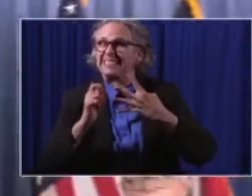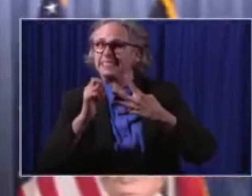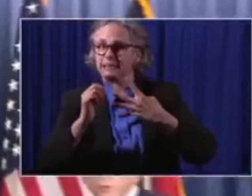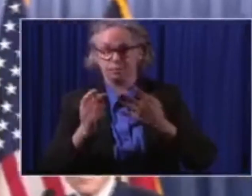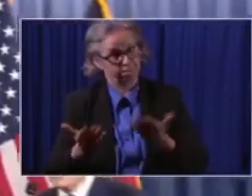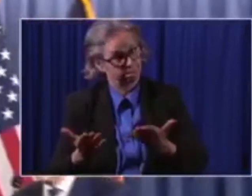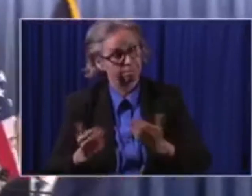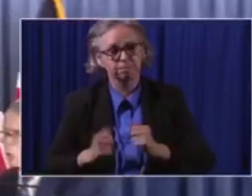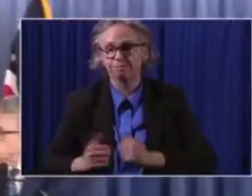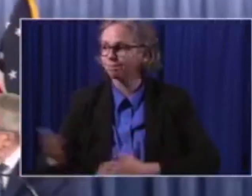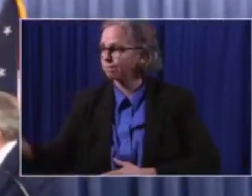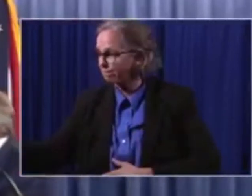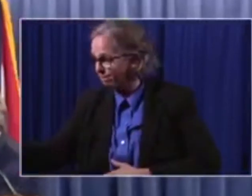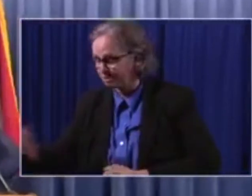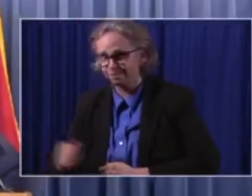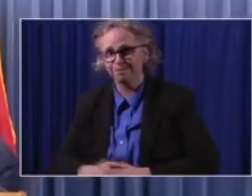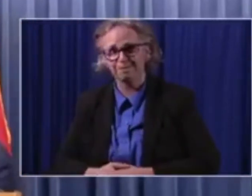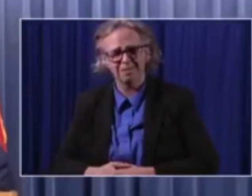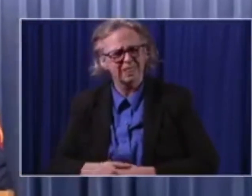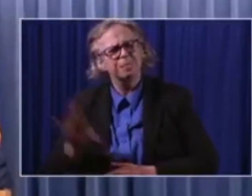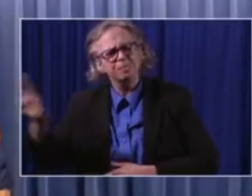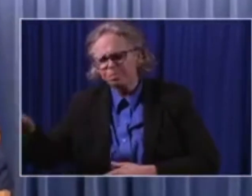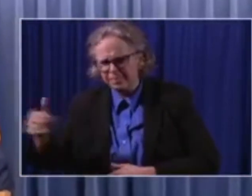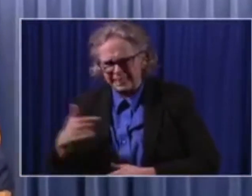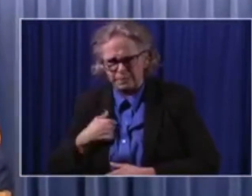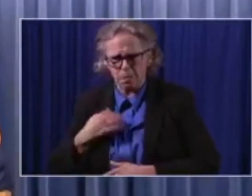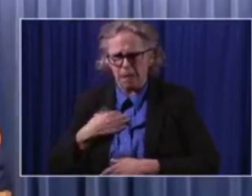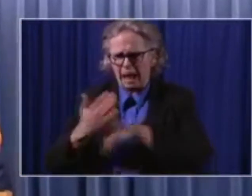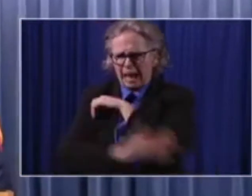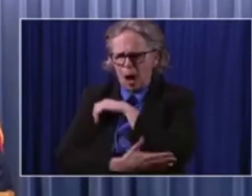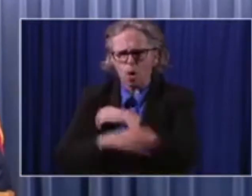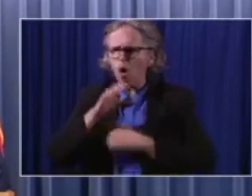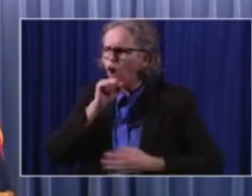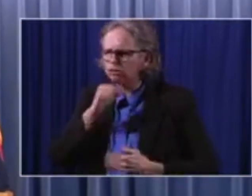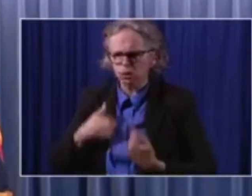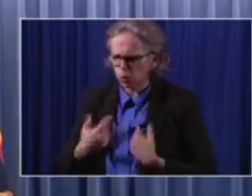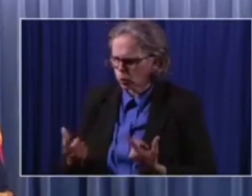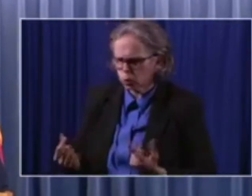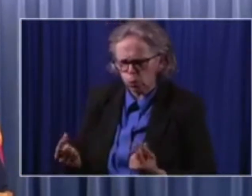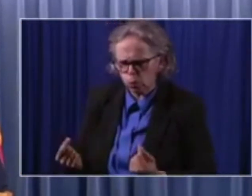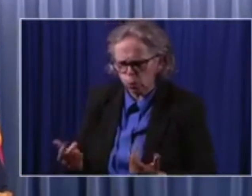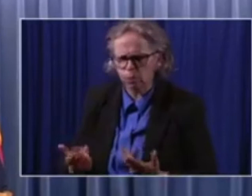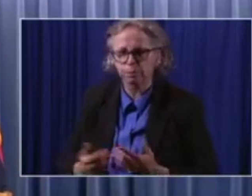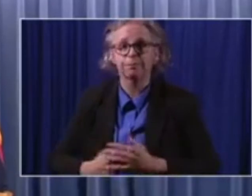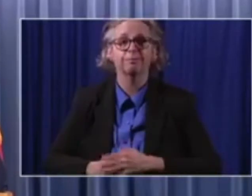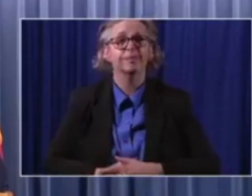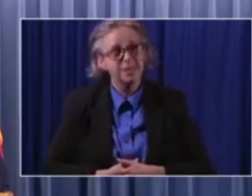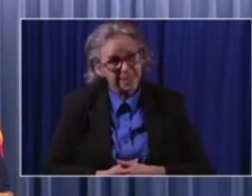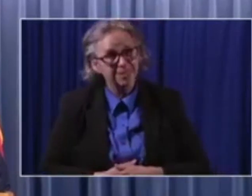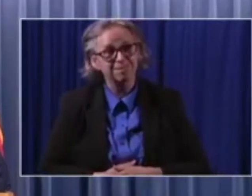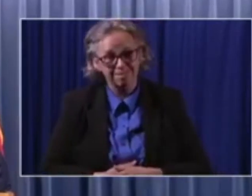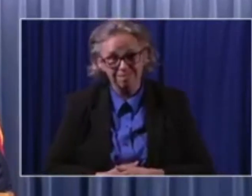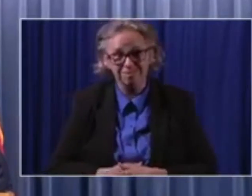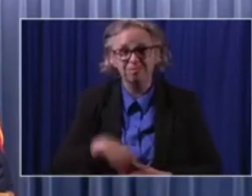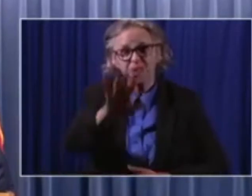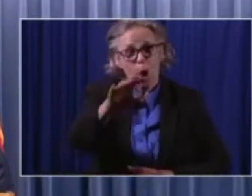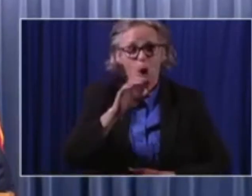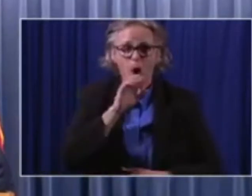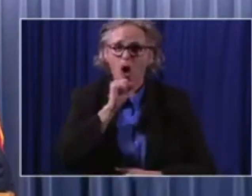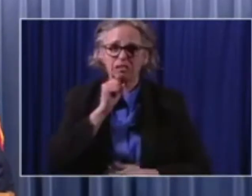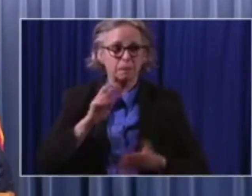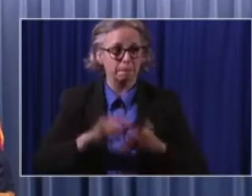Orange as opposed to yellow, what's that tell me? Well, I think orange means that the storm's getting